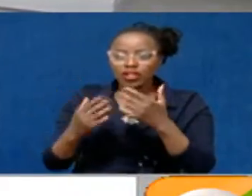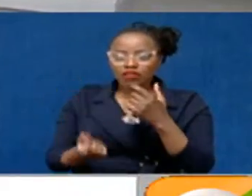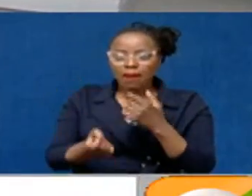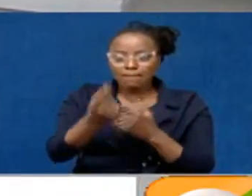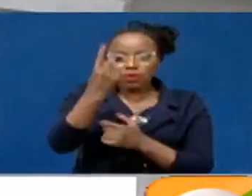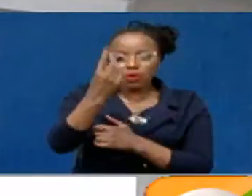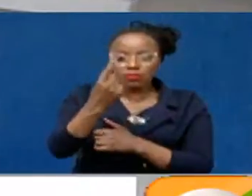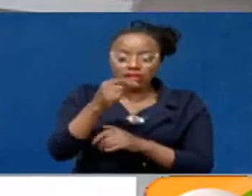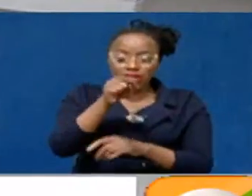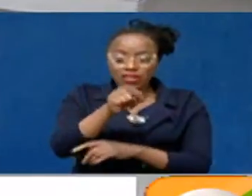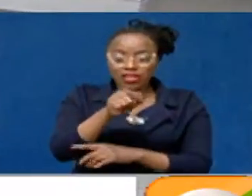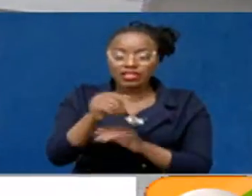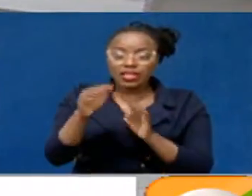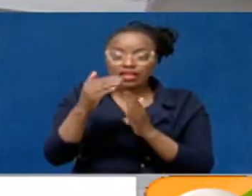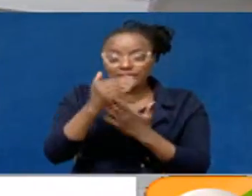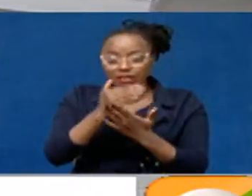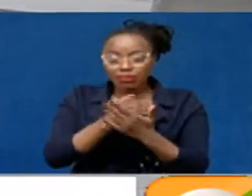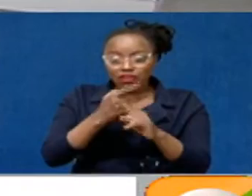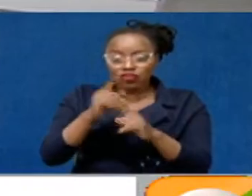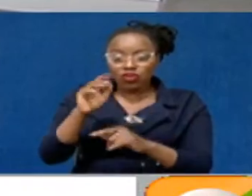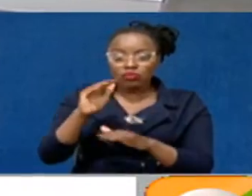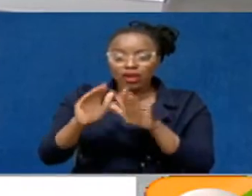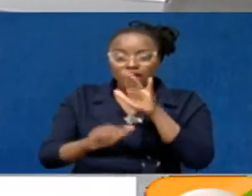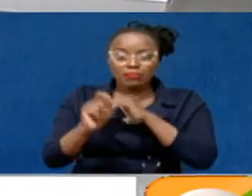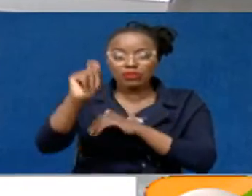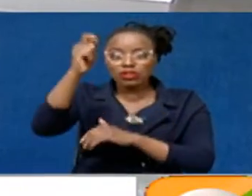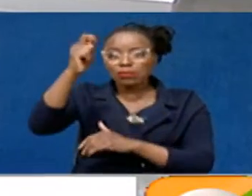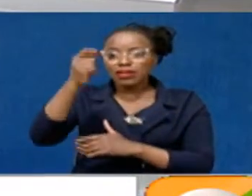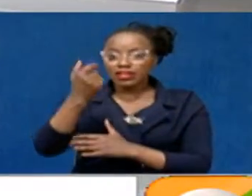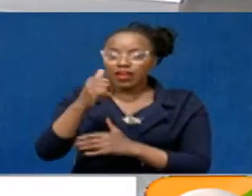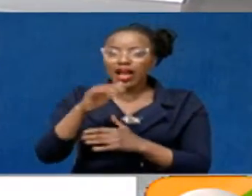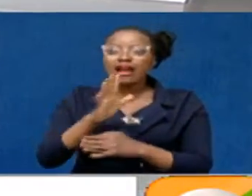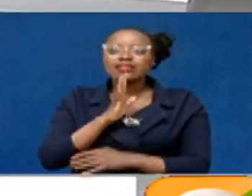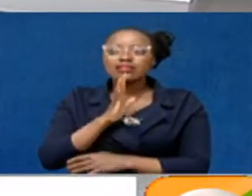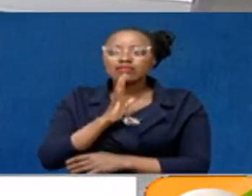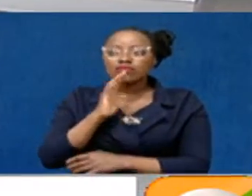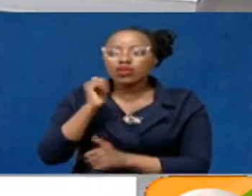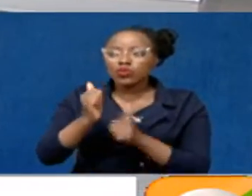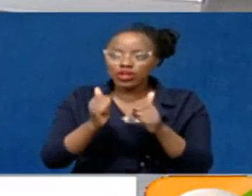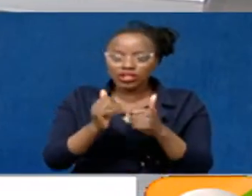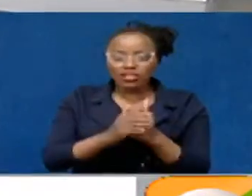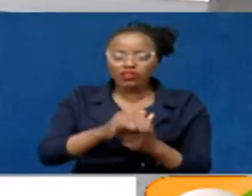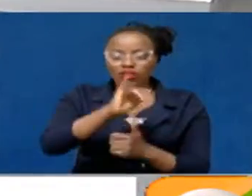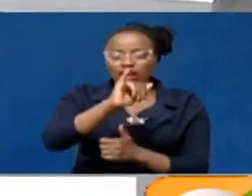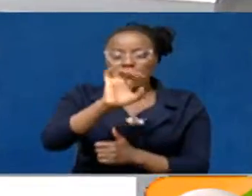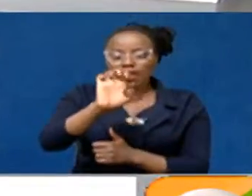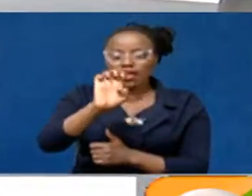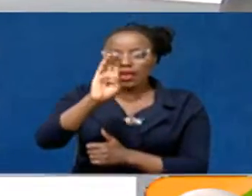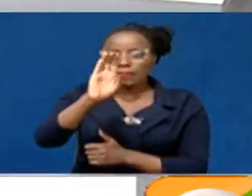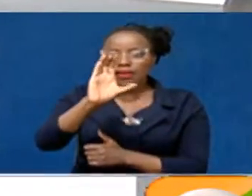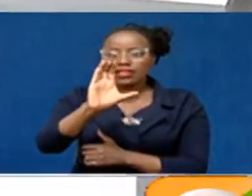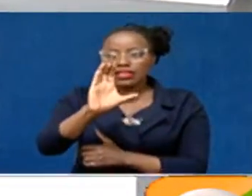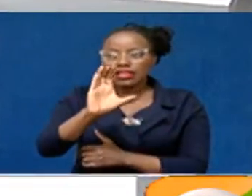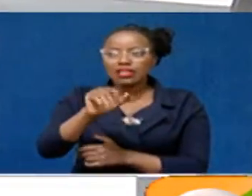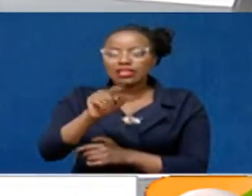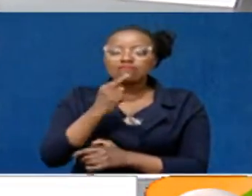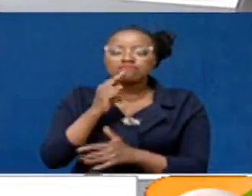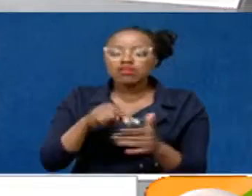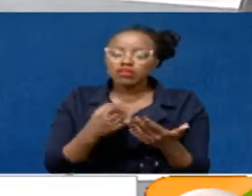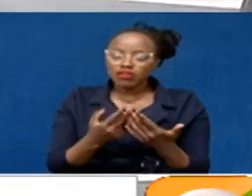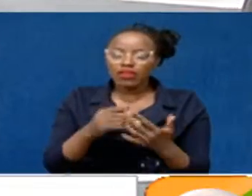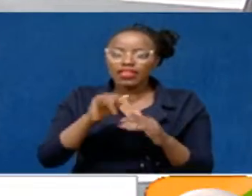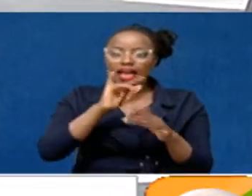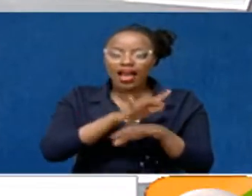prompted that statement from the deputy president, it was a statement that was issued by the IEBC decrying the